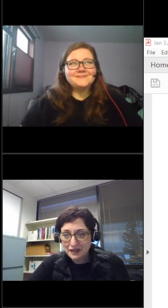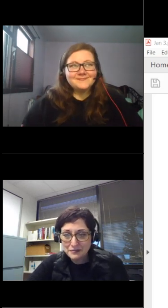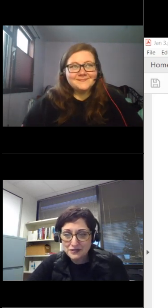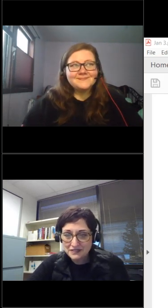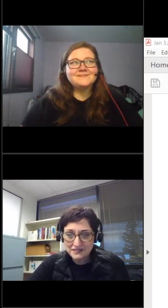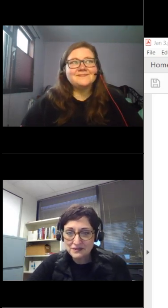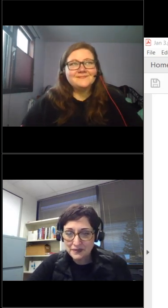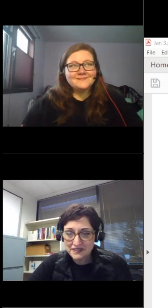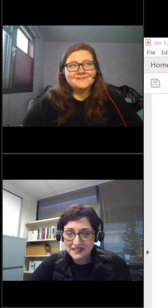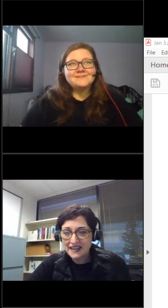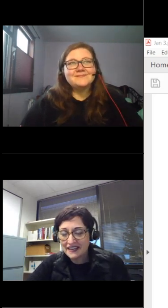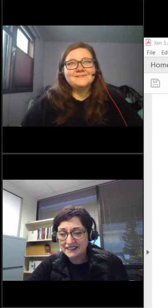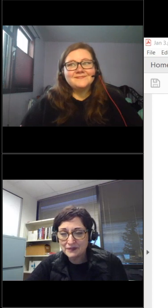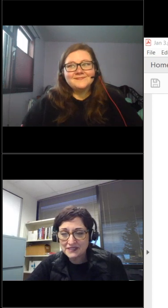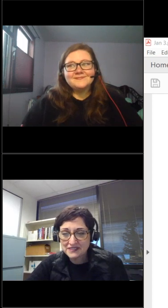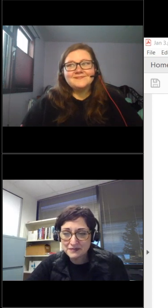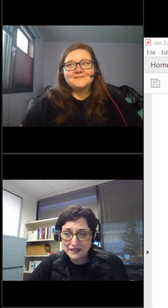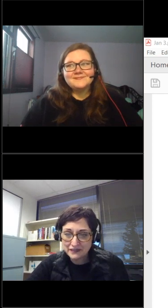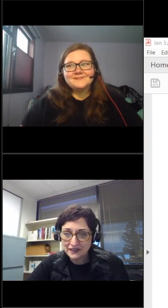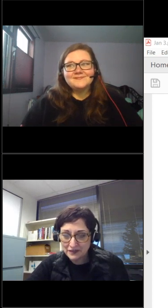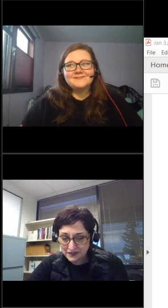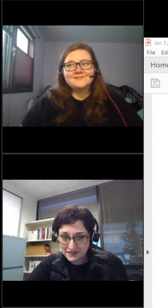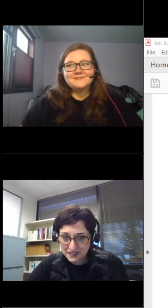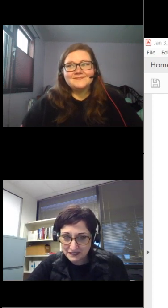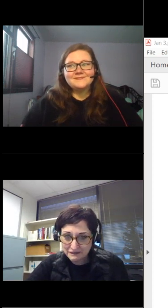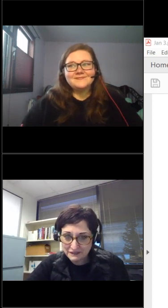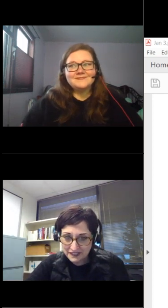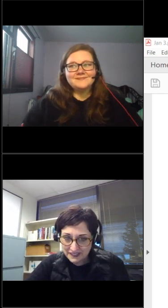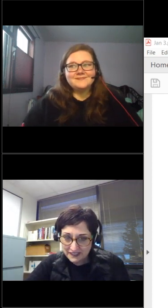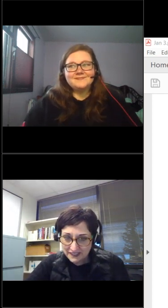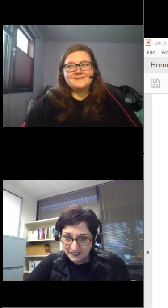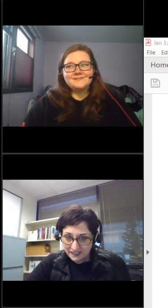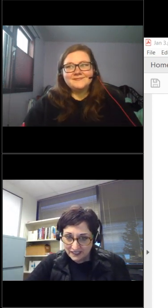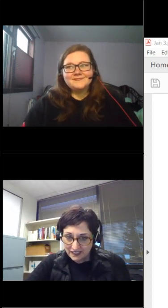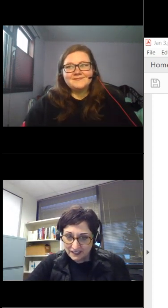waiver options. What is that? What is the behavioral health stuff?